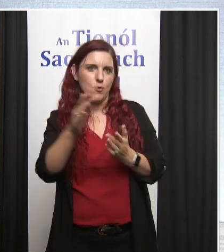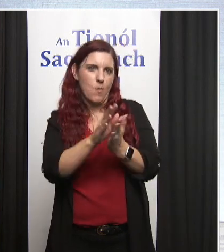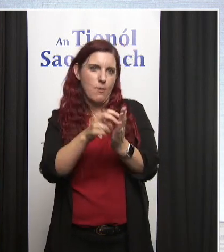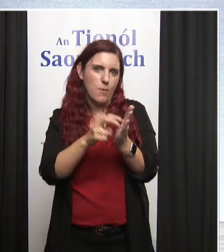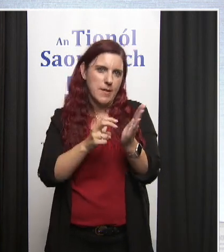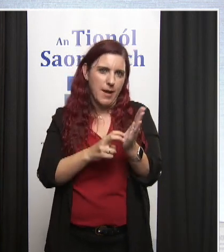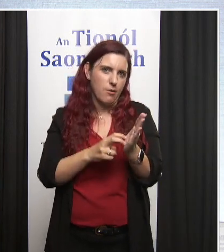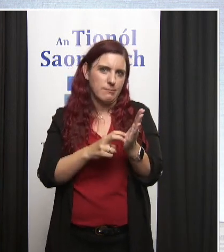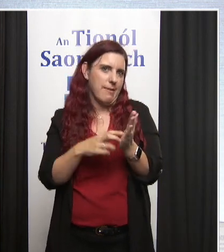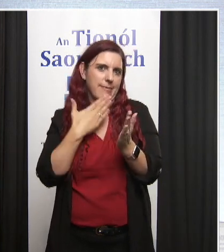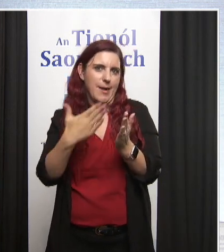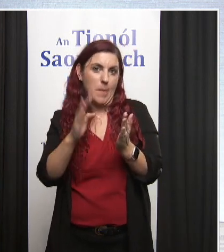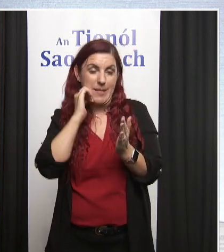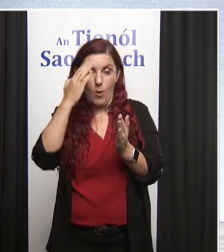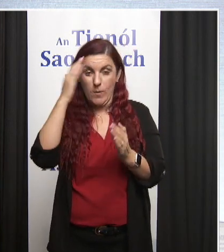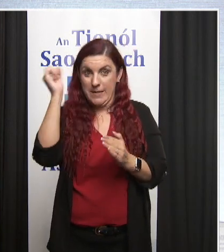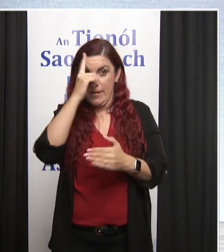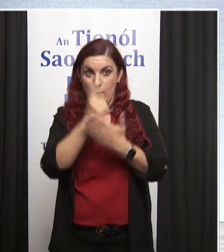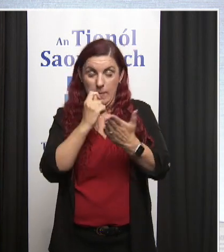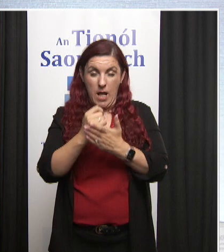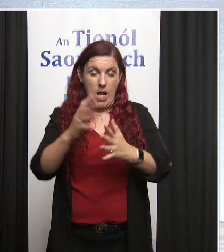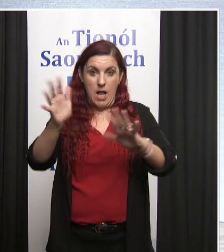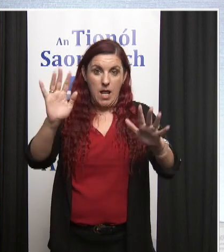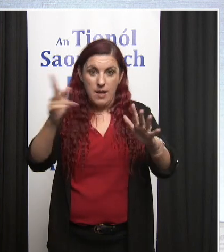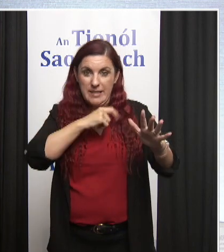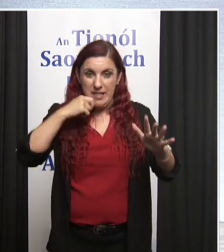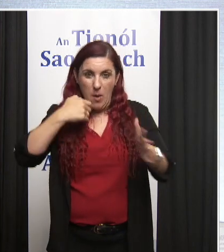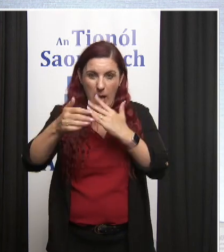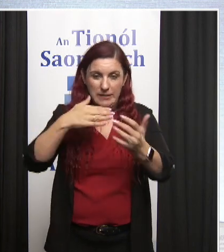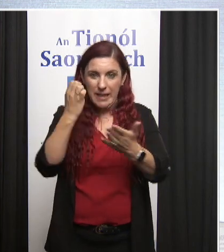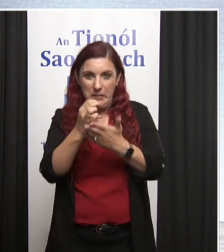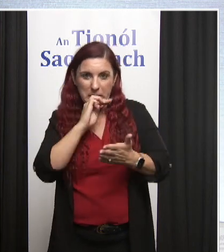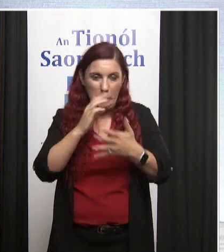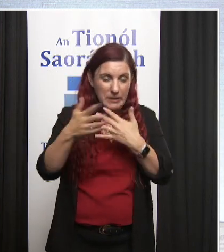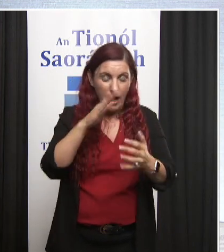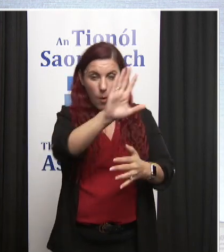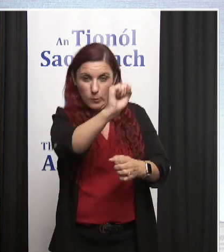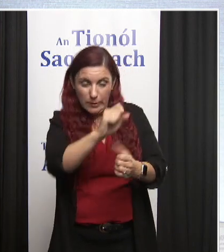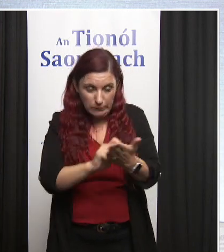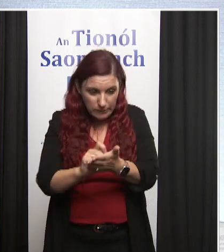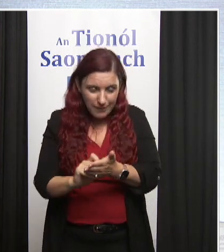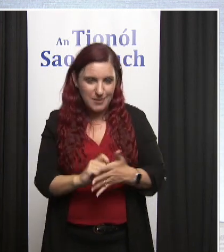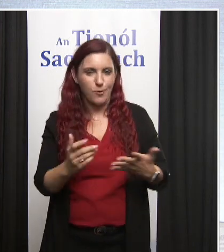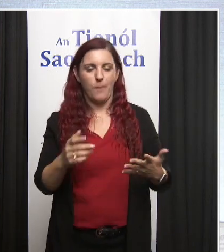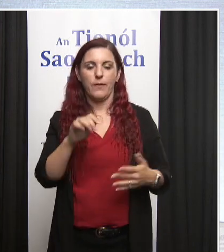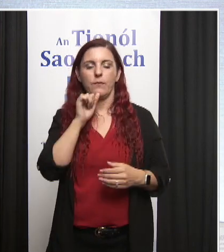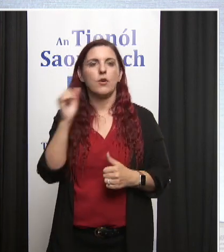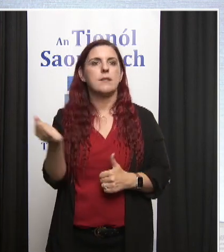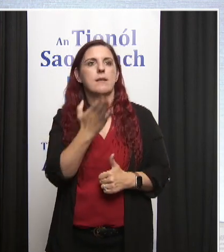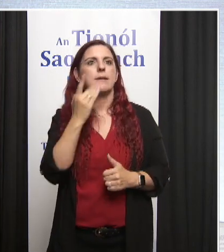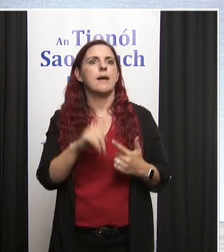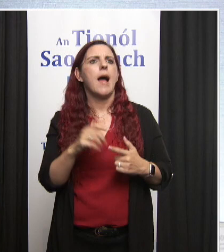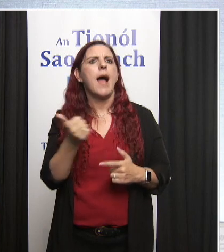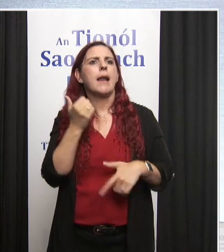the notes, because it was quite difficult at some stages to pin us down on exactly what we wanted. So, the 4th slide, are there any